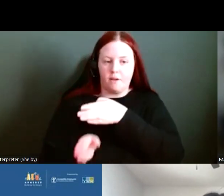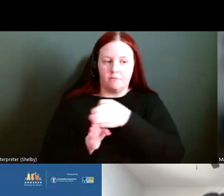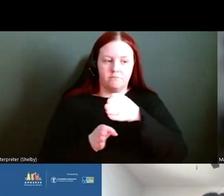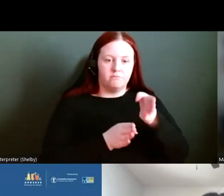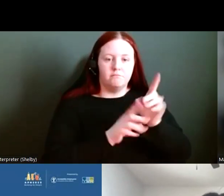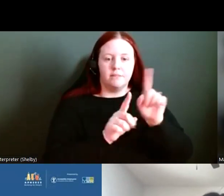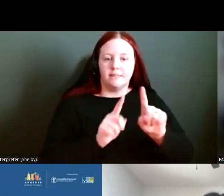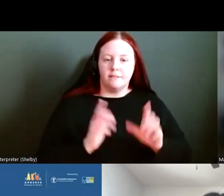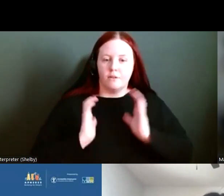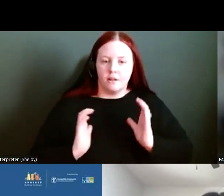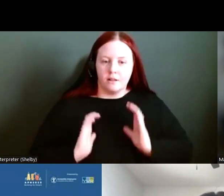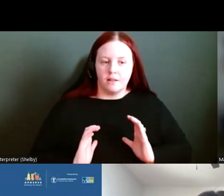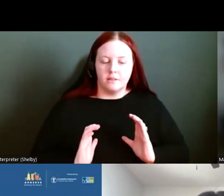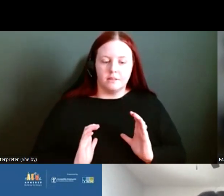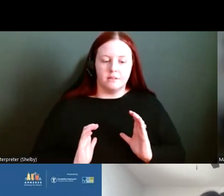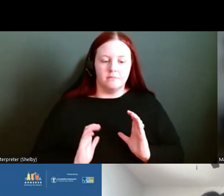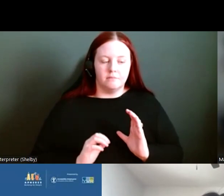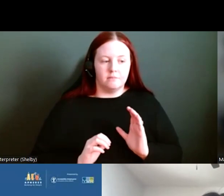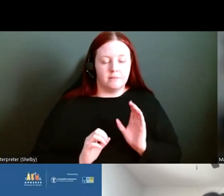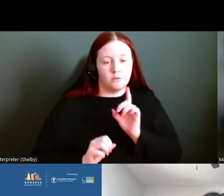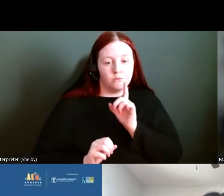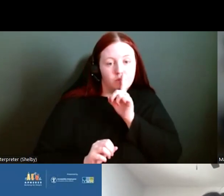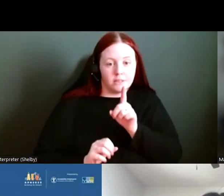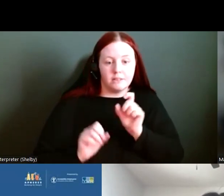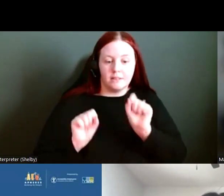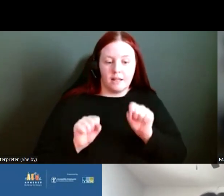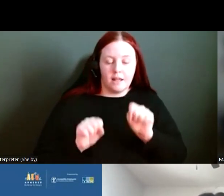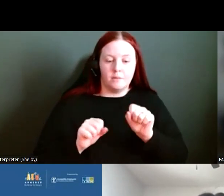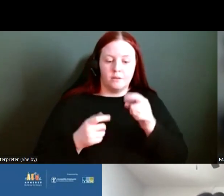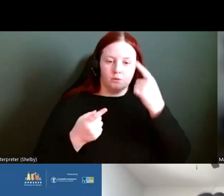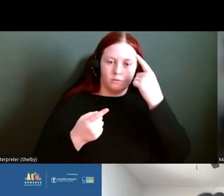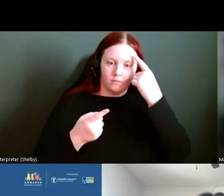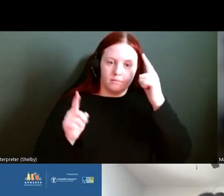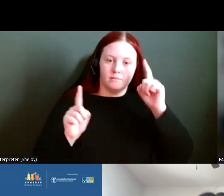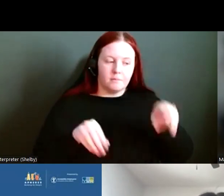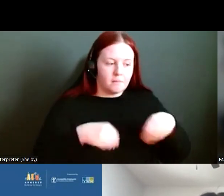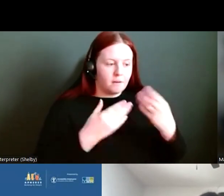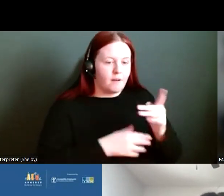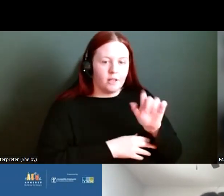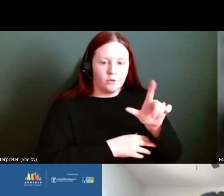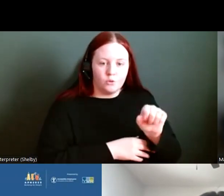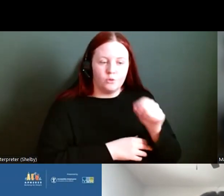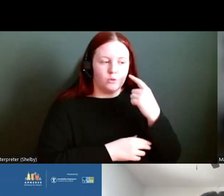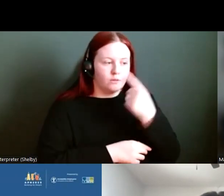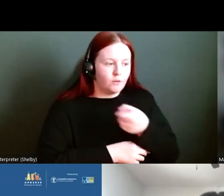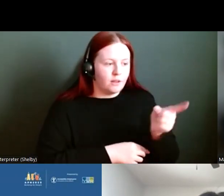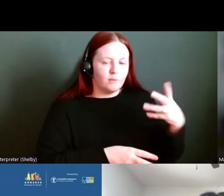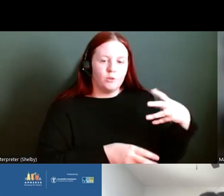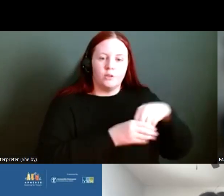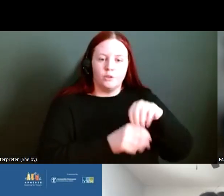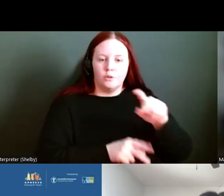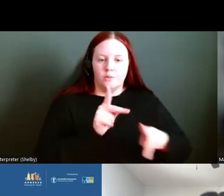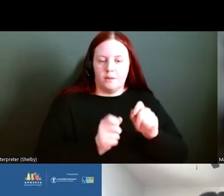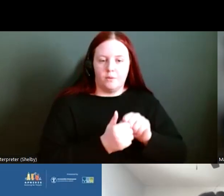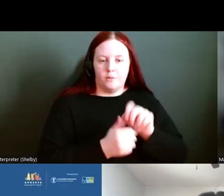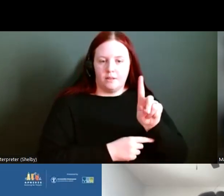on really effectively arming them with the tools that they need to include people with disabilities as part of